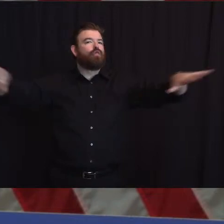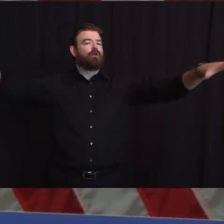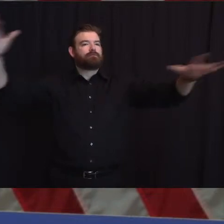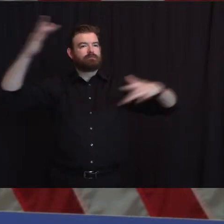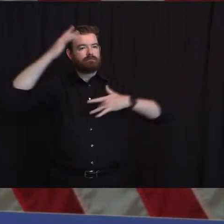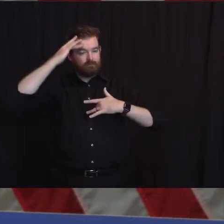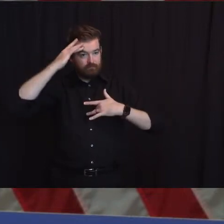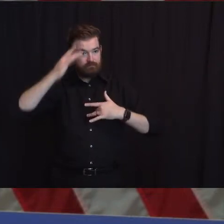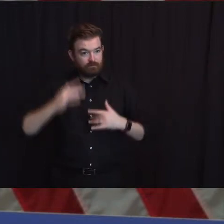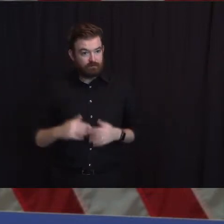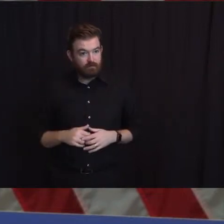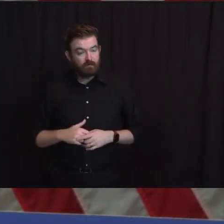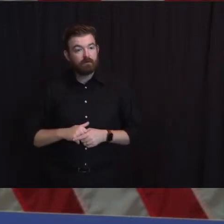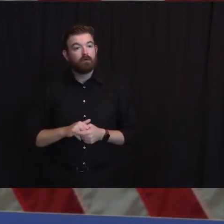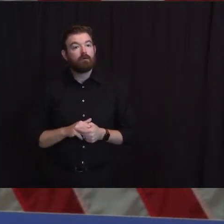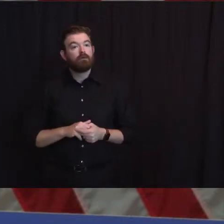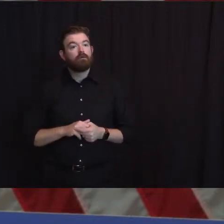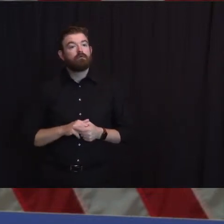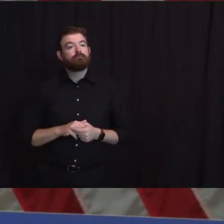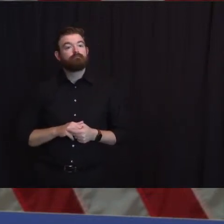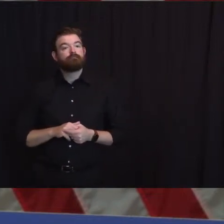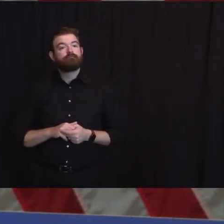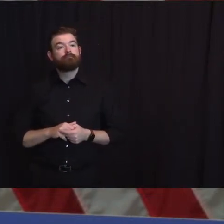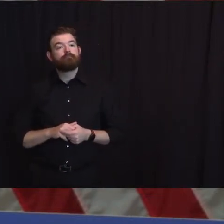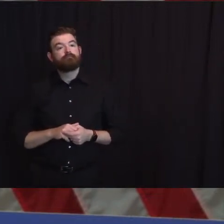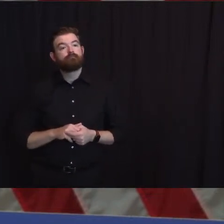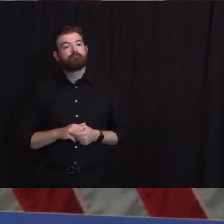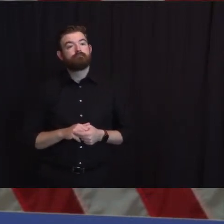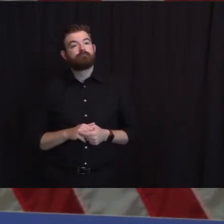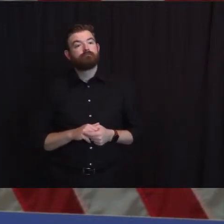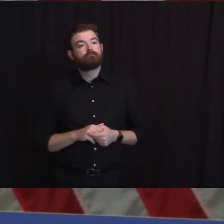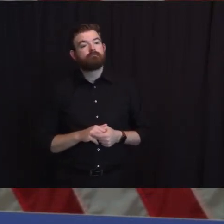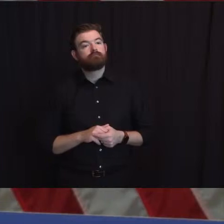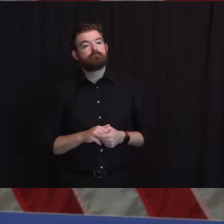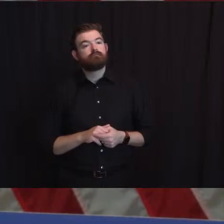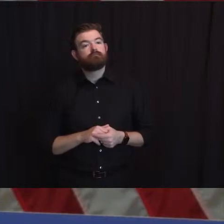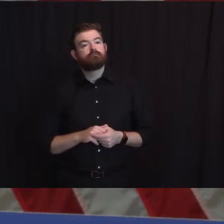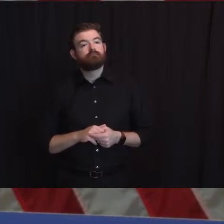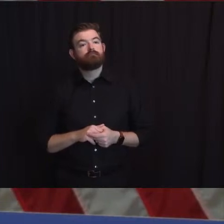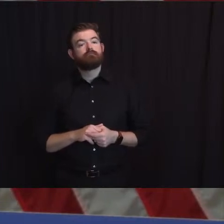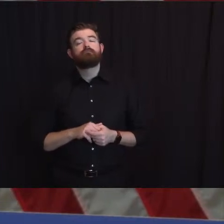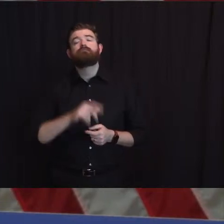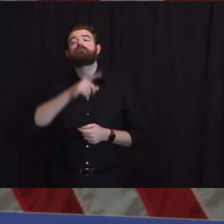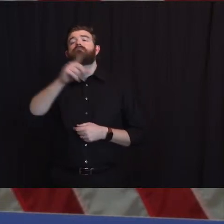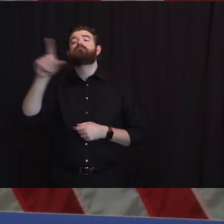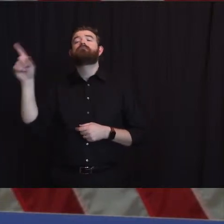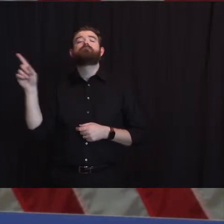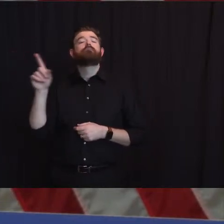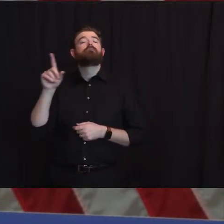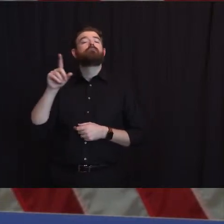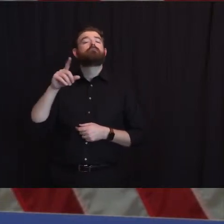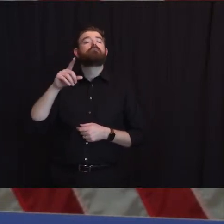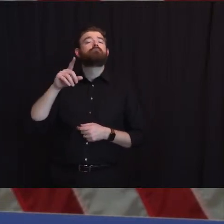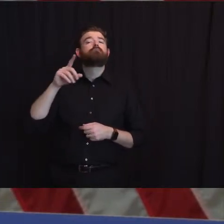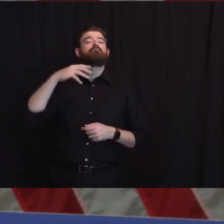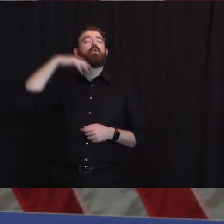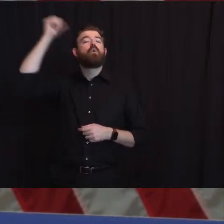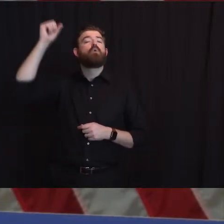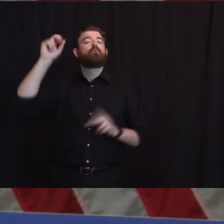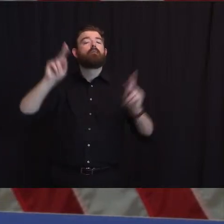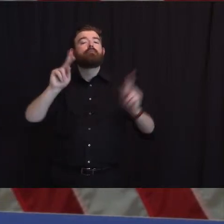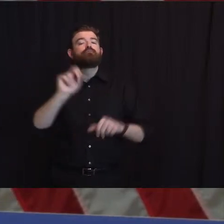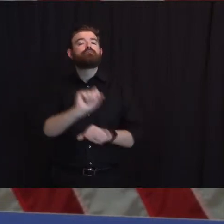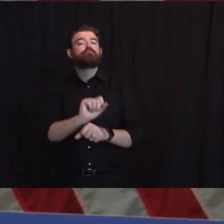the older to the younger will be minimized, if not zero, because the vaccines are so effective. I think we'll see what the CDC has